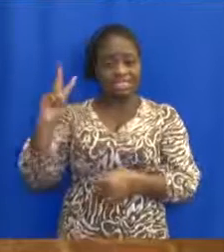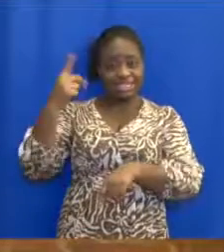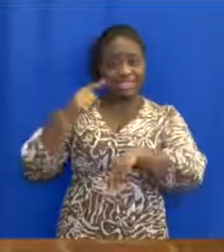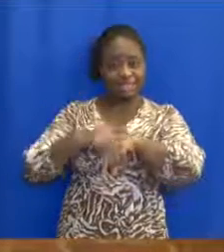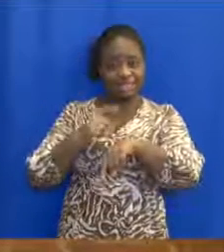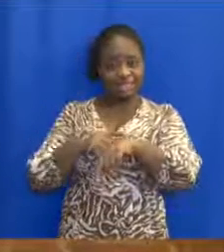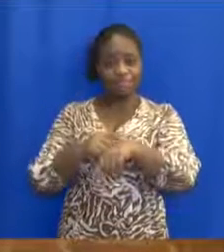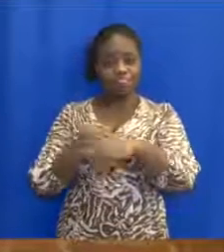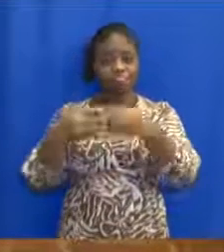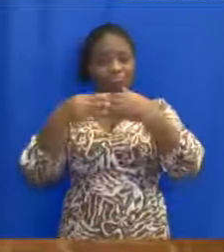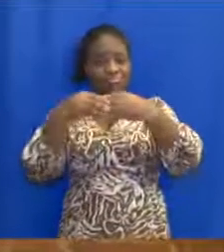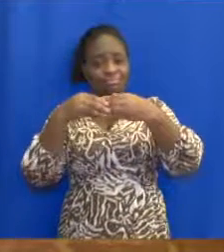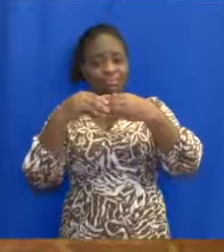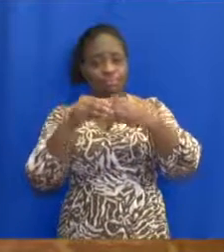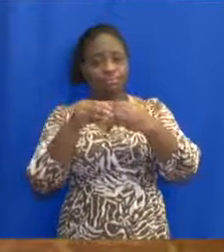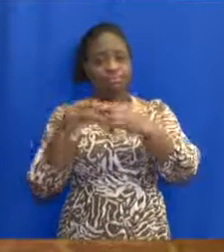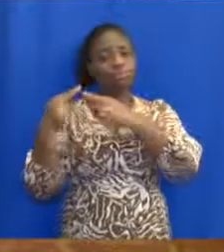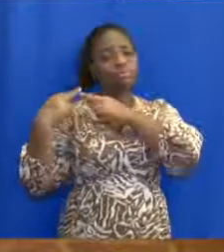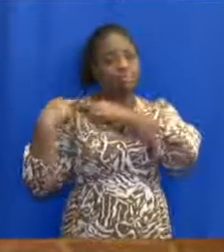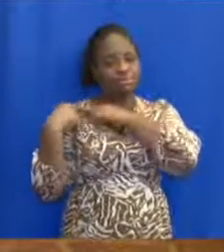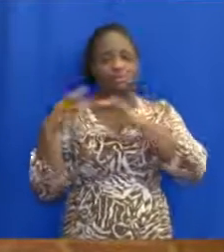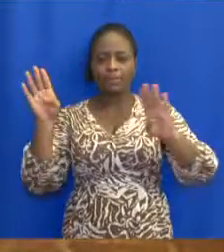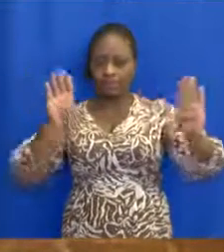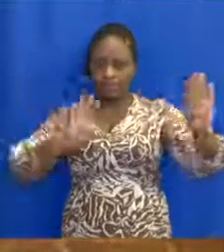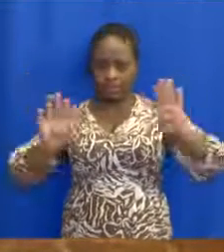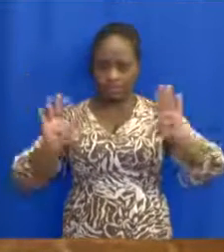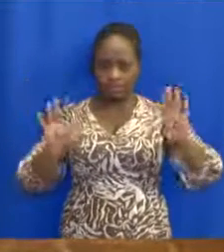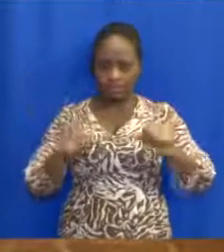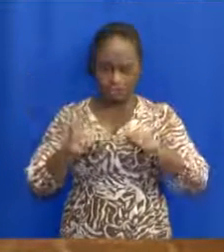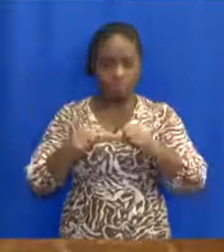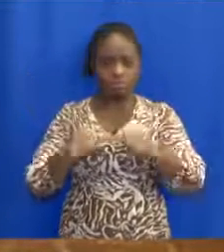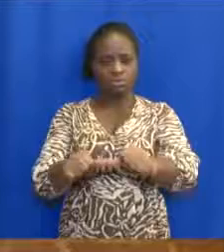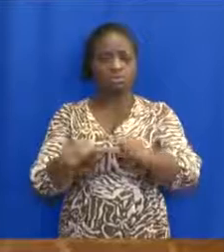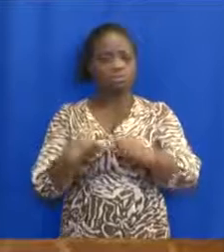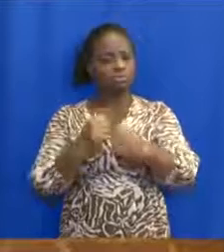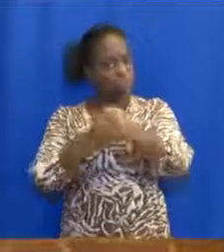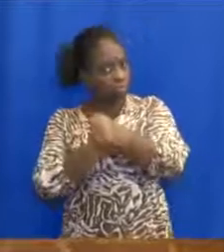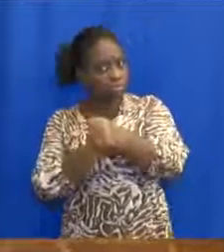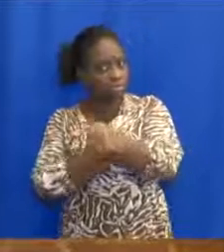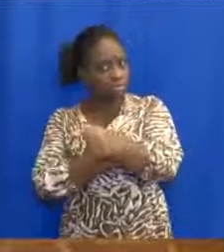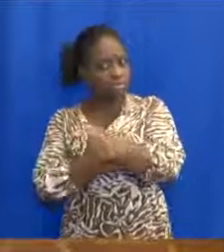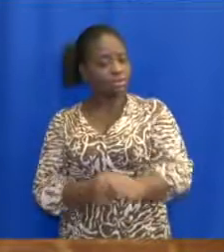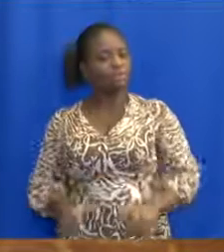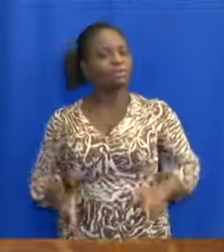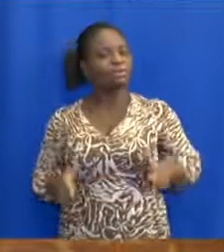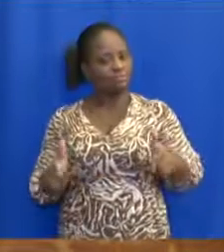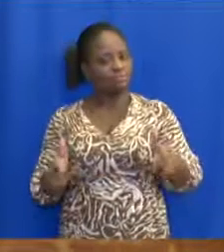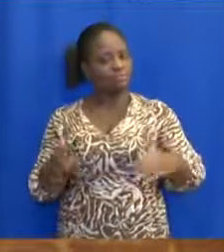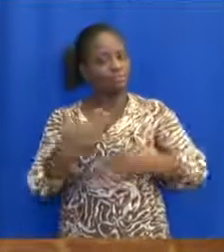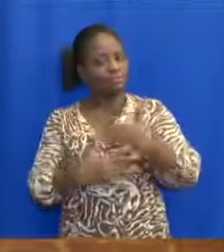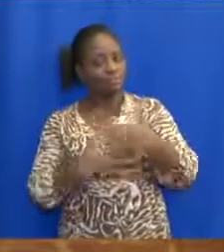today. Responsible behavior, continuing state support, and living in